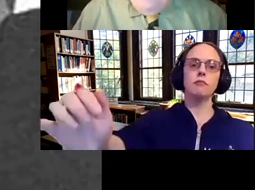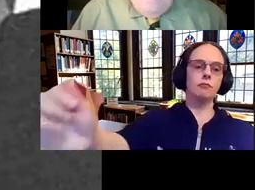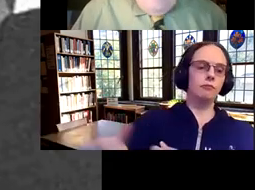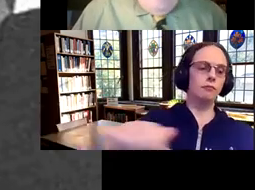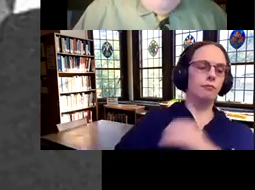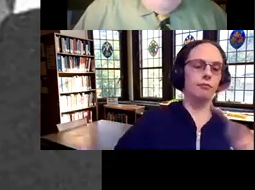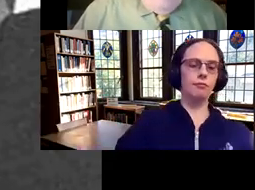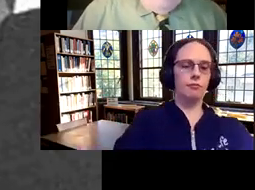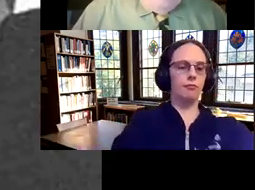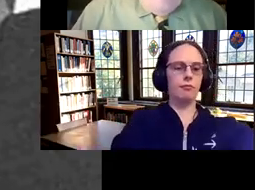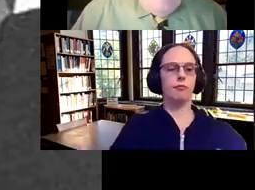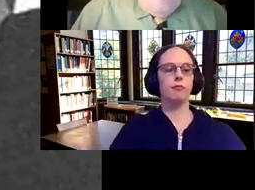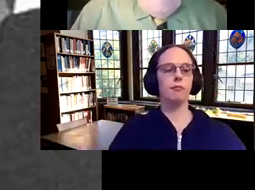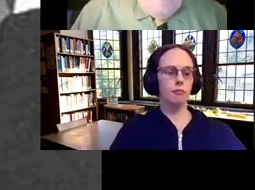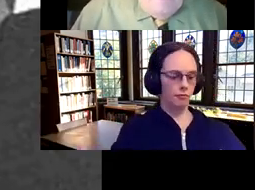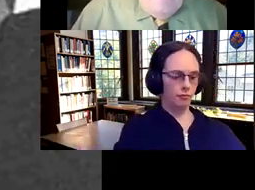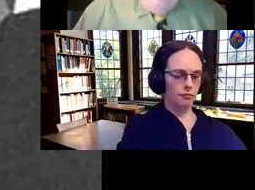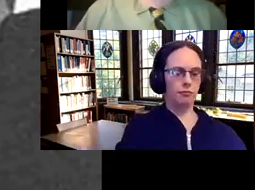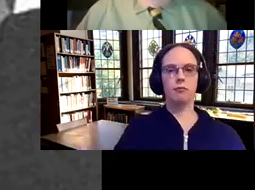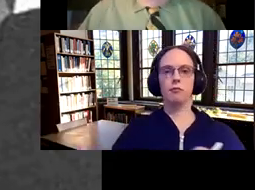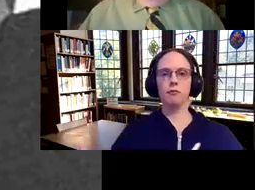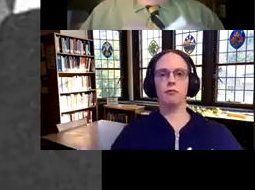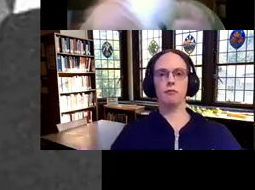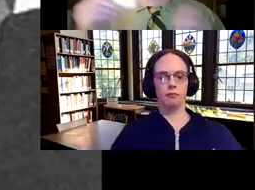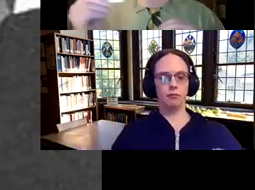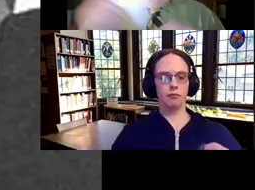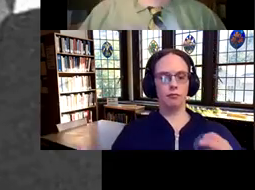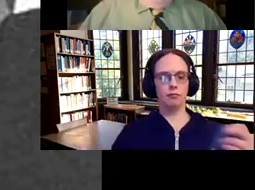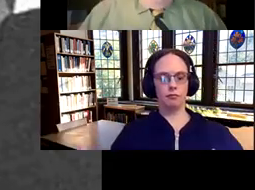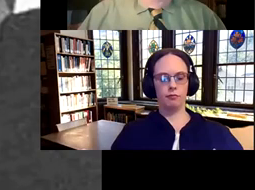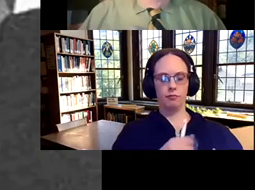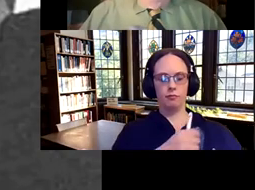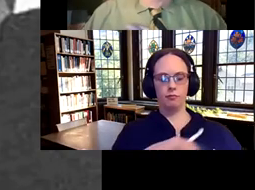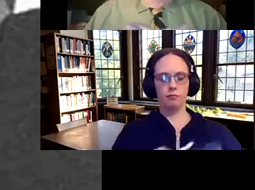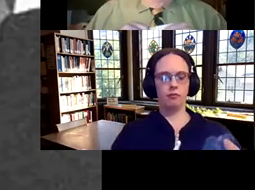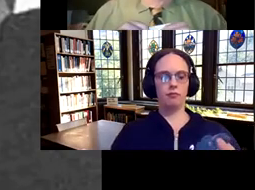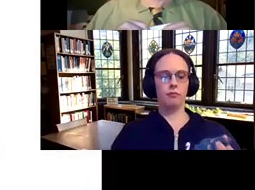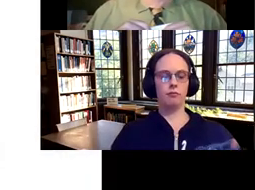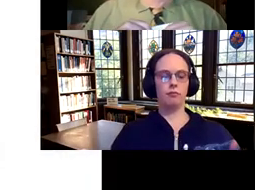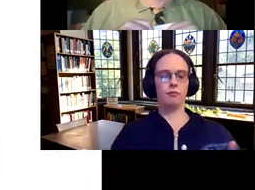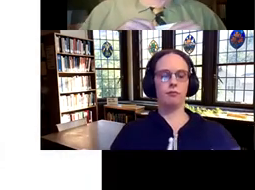2.5 million veterans went on to college.